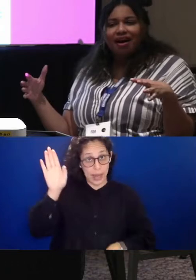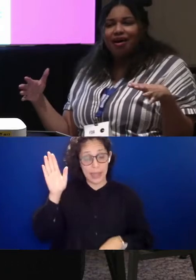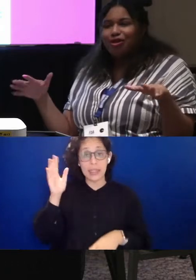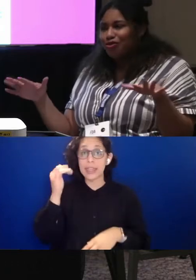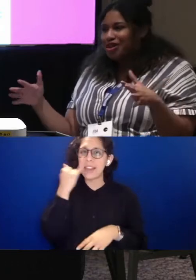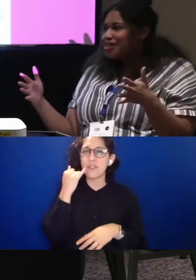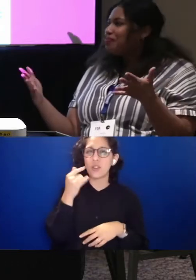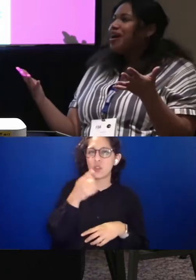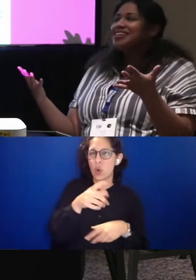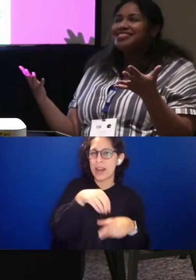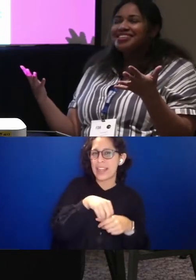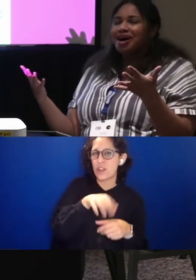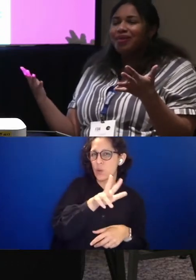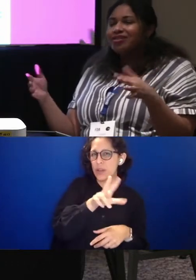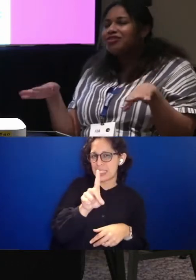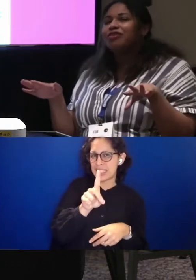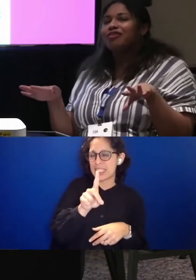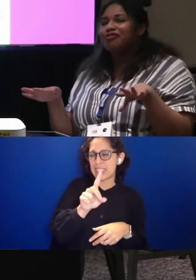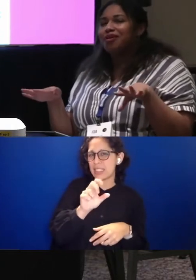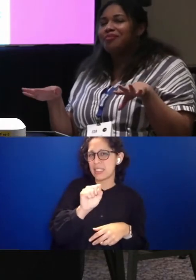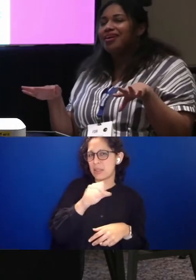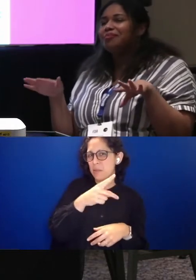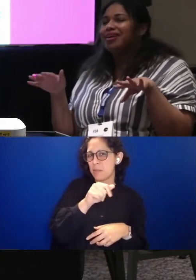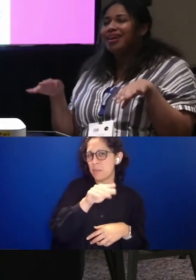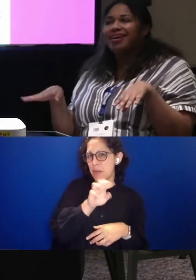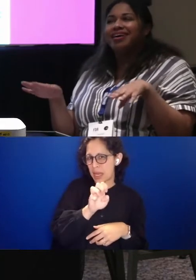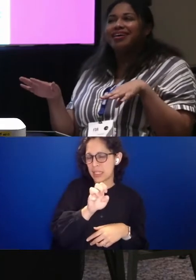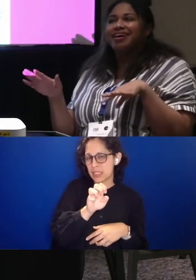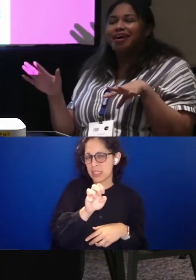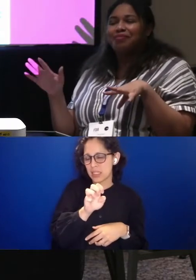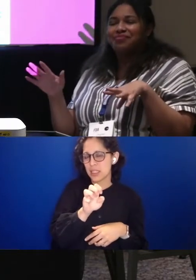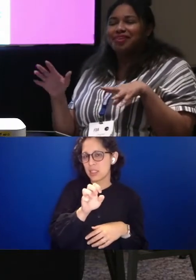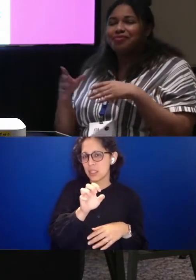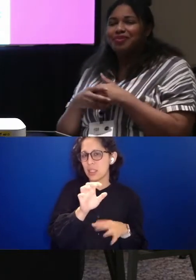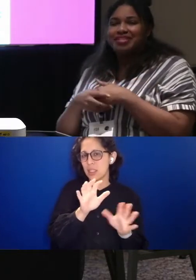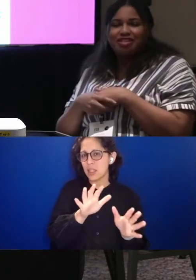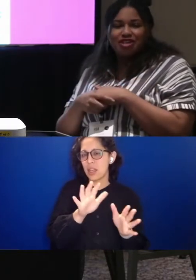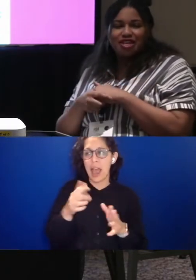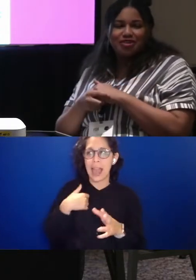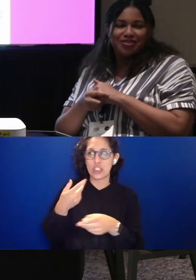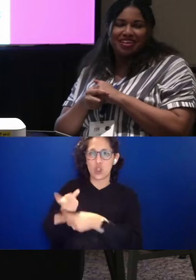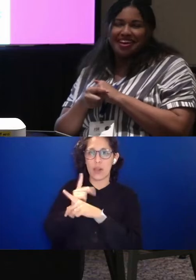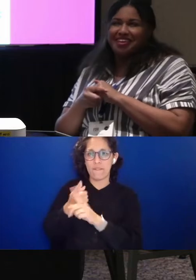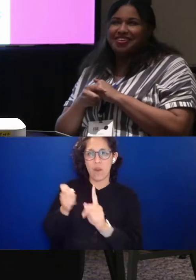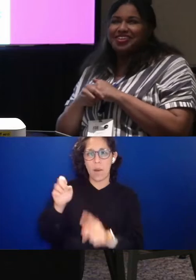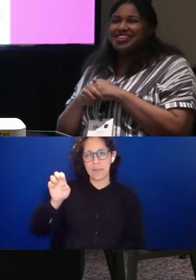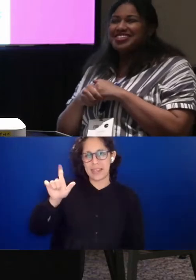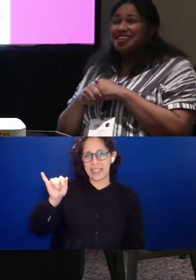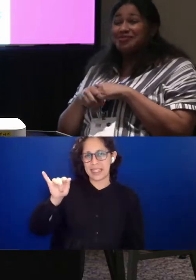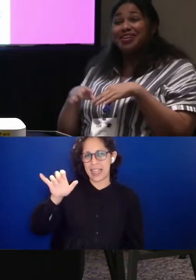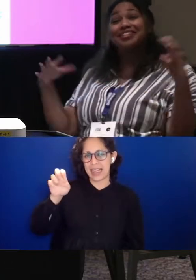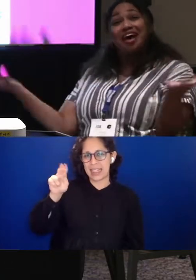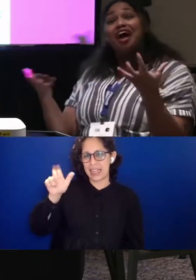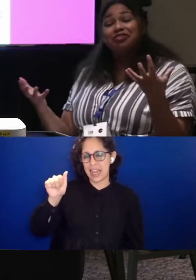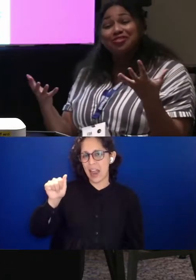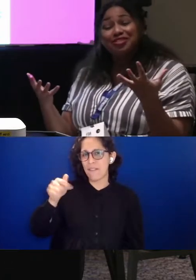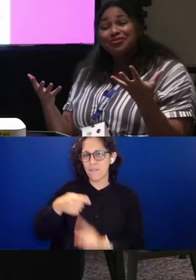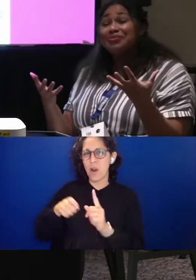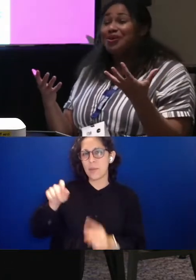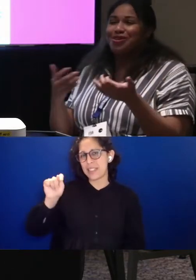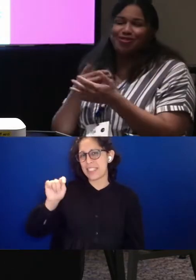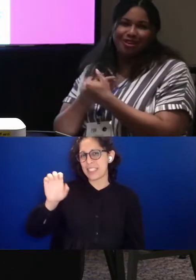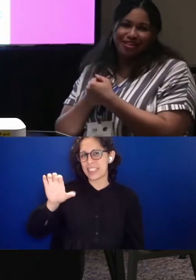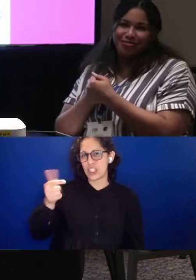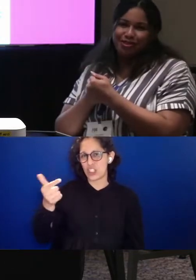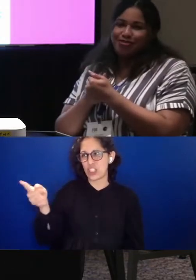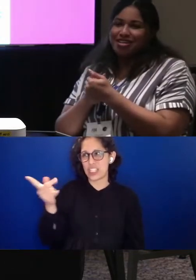room, the 3D space. I stole that from Elena from TCG. She was saying that in an earlier session because everyone's